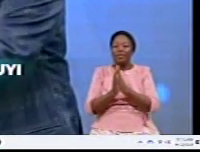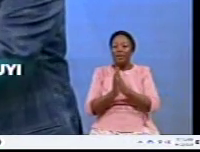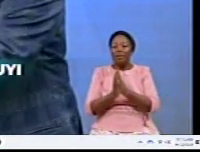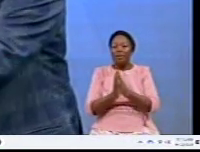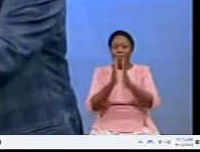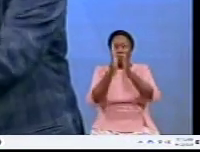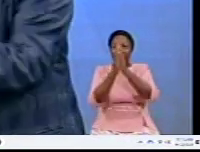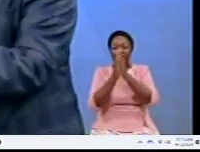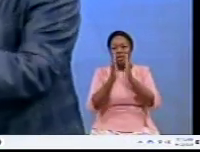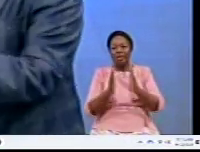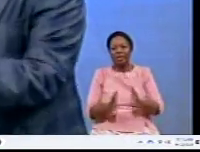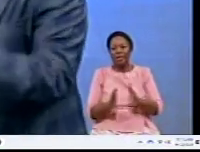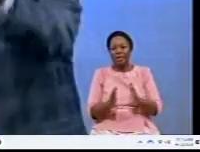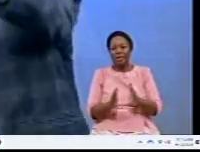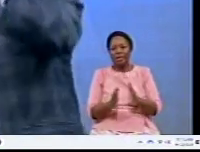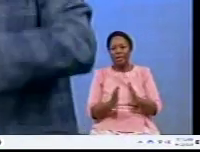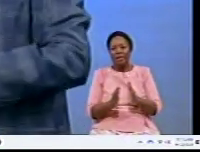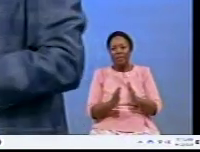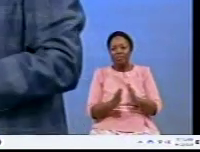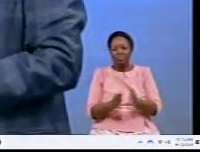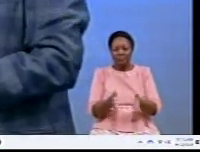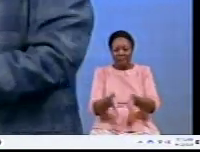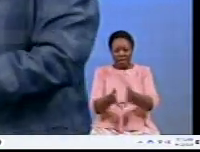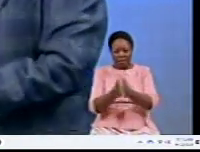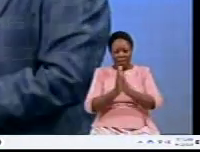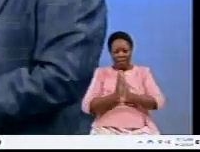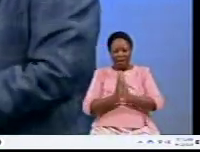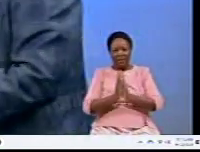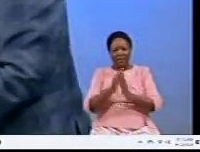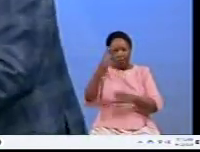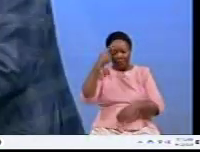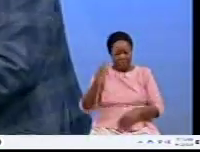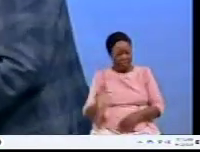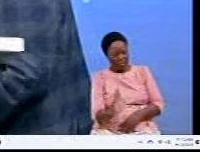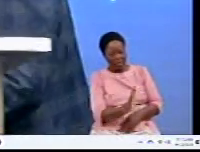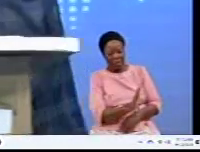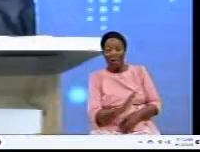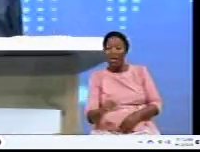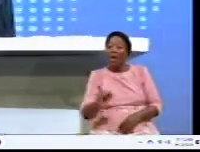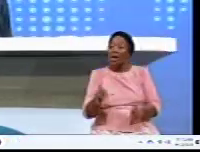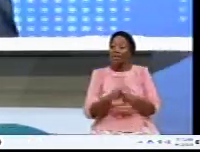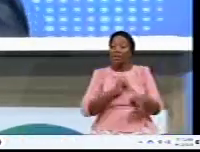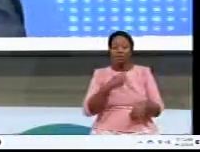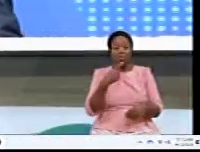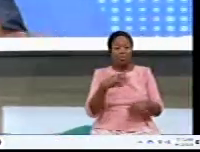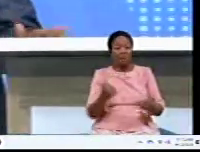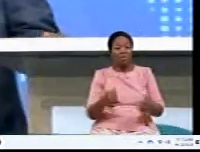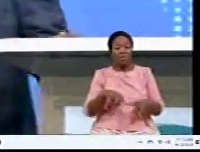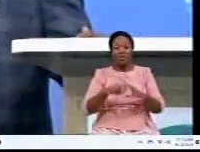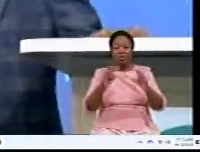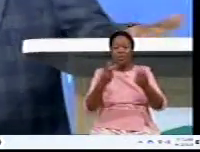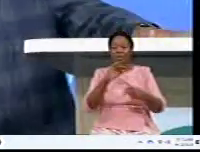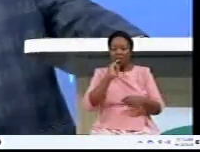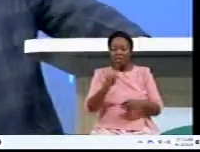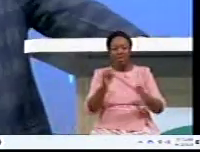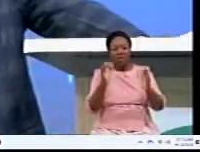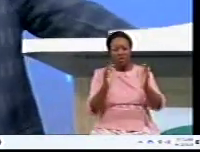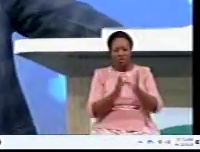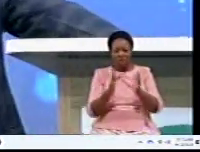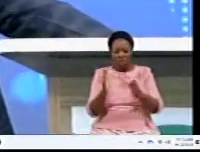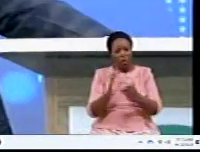prayer, demand for them. As I told you, we're looking at Jesus once